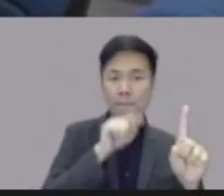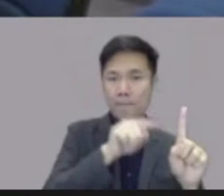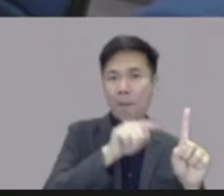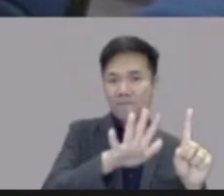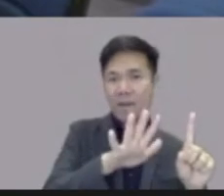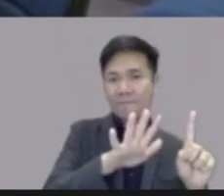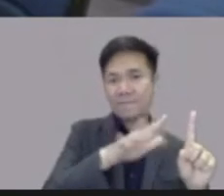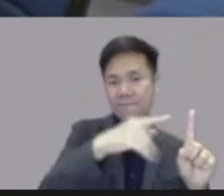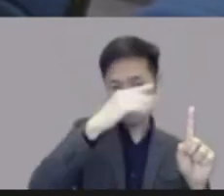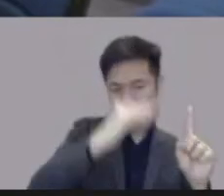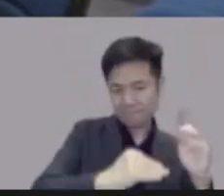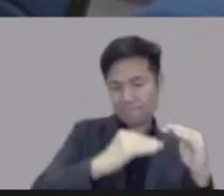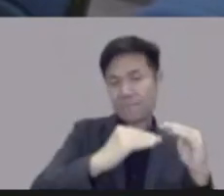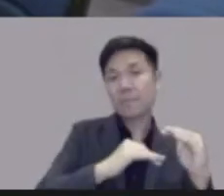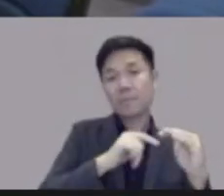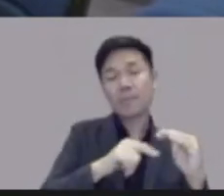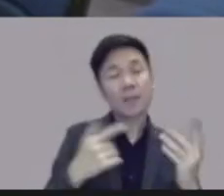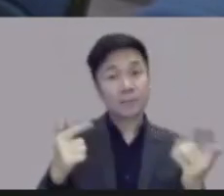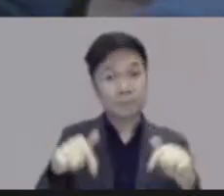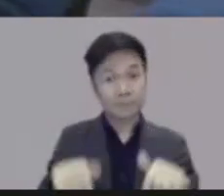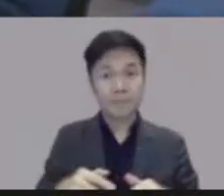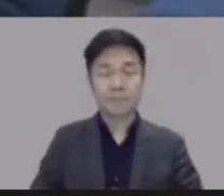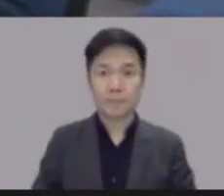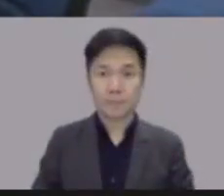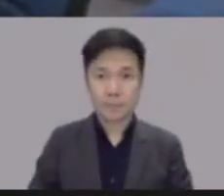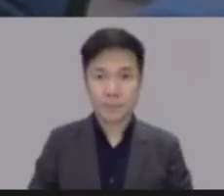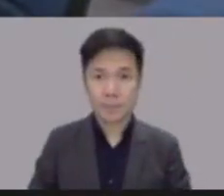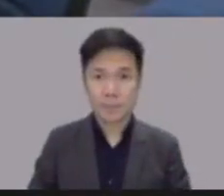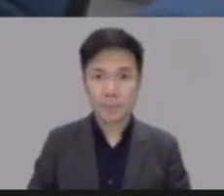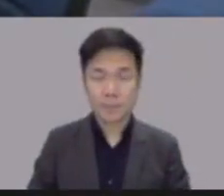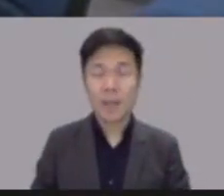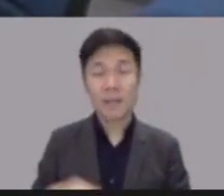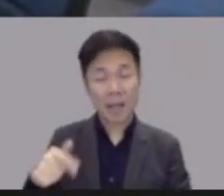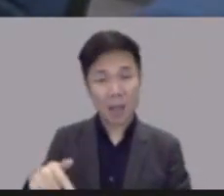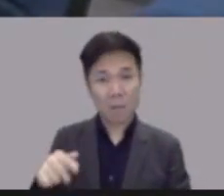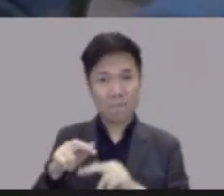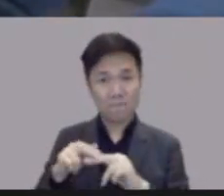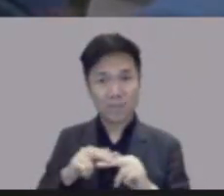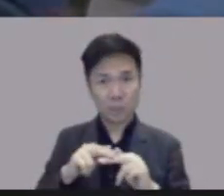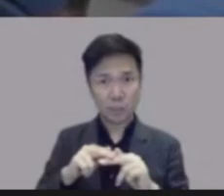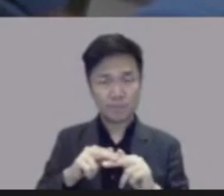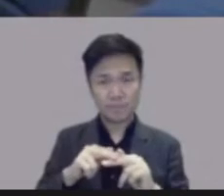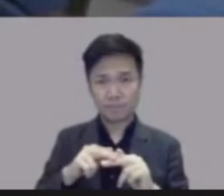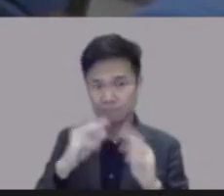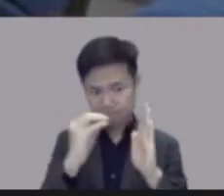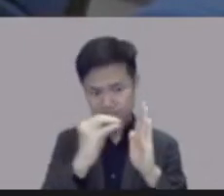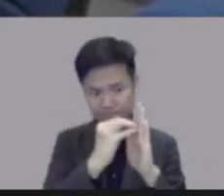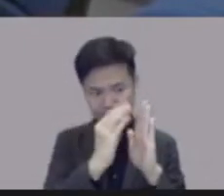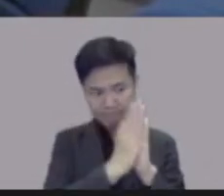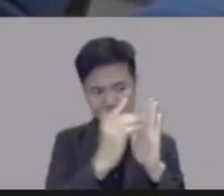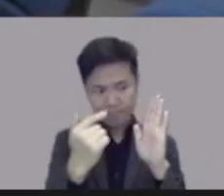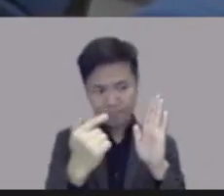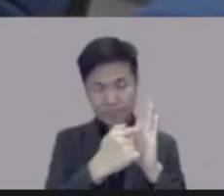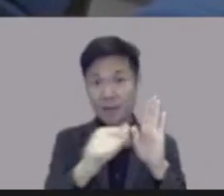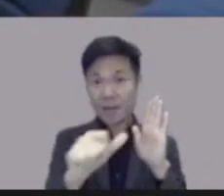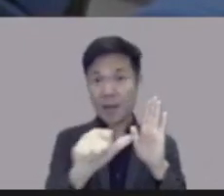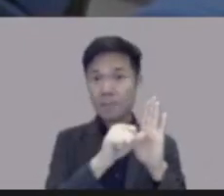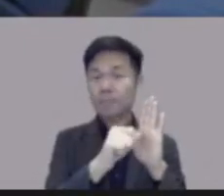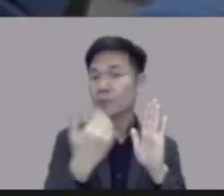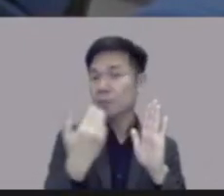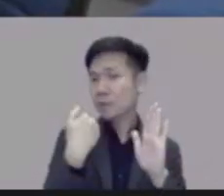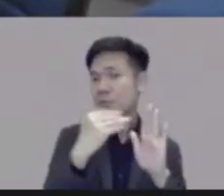Society in this connection Fiji has enacted its climate change act in September 2021